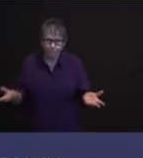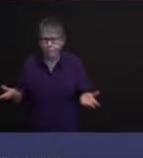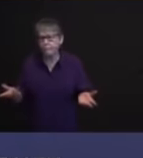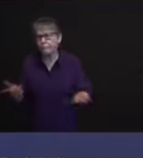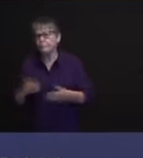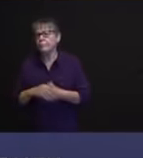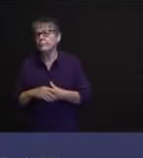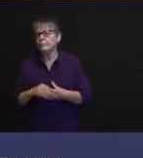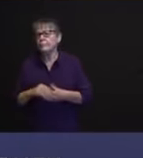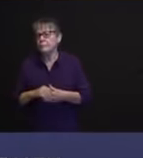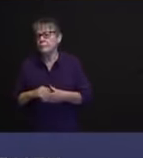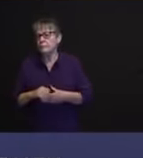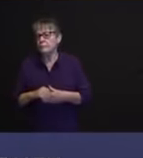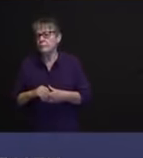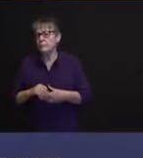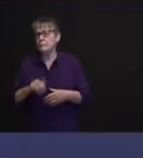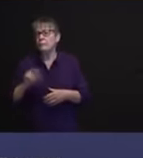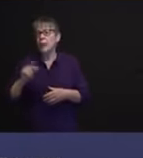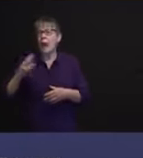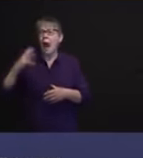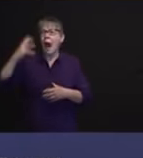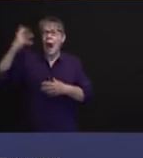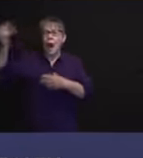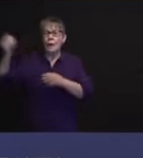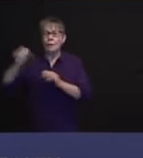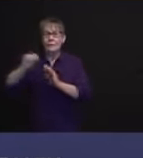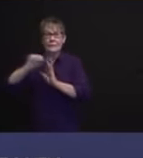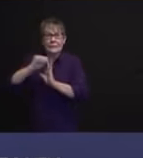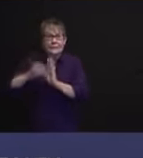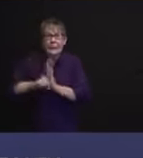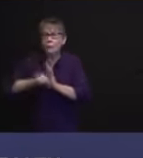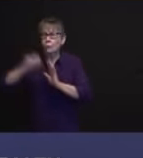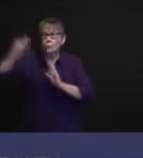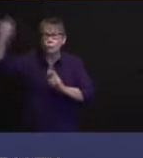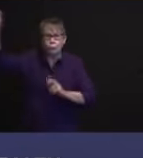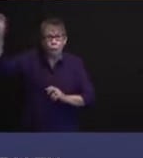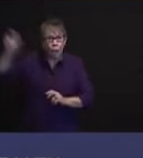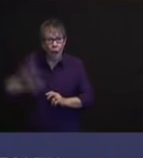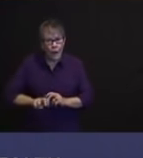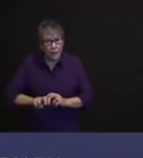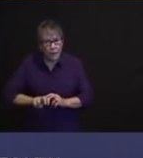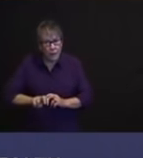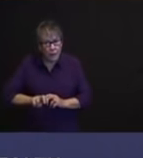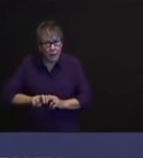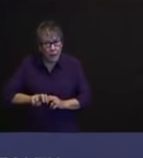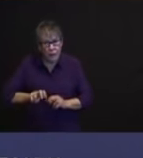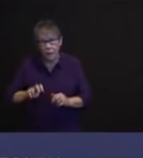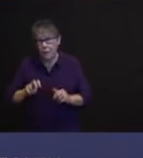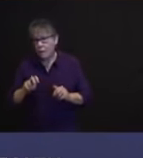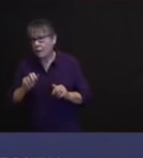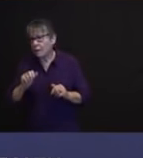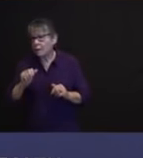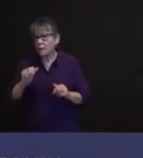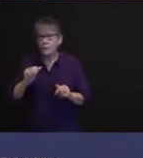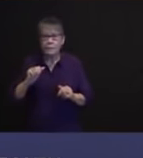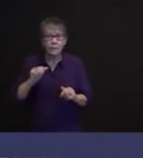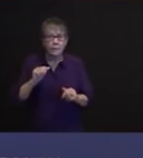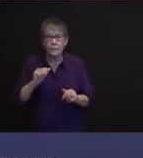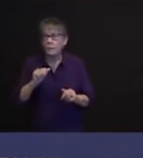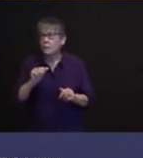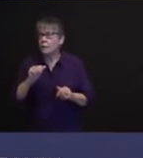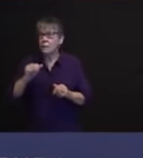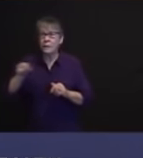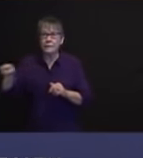out-of-state travel does not include transient travel. So if you're going to work, you're going to worship, you're going to